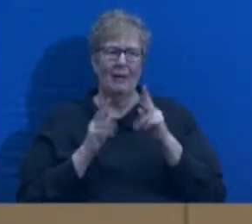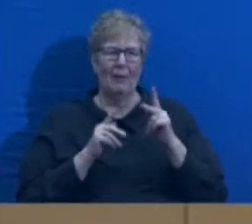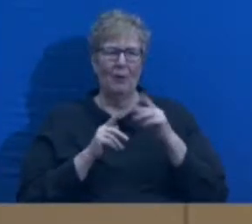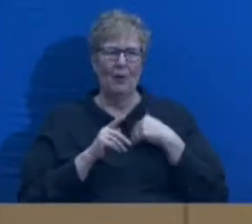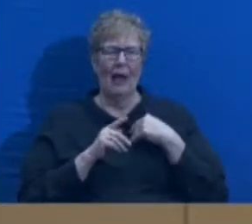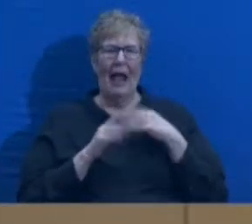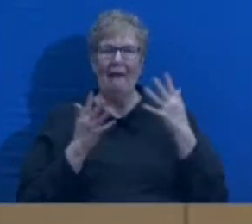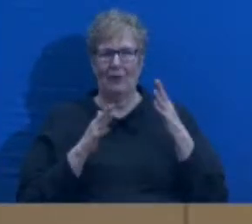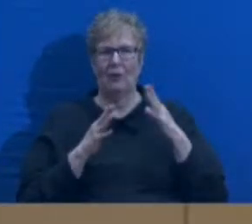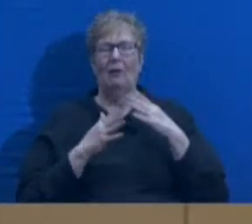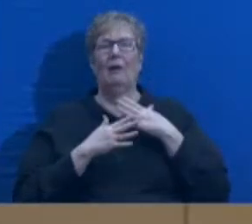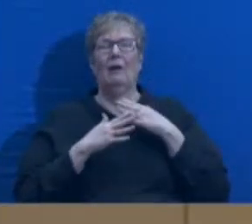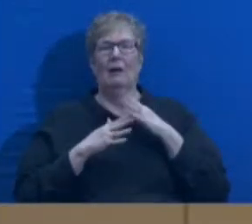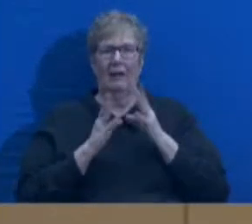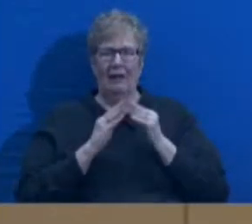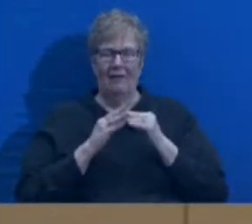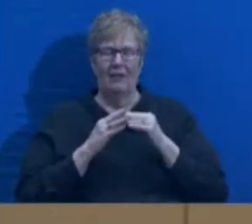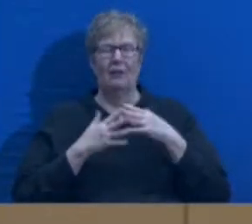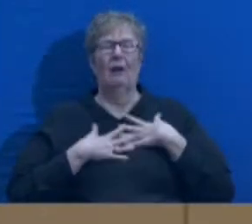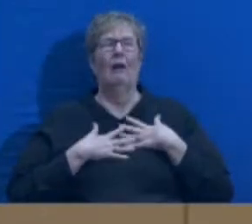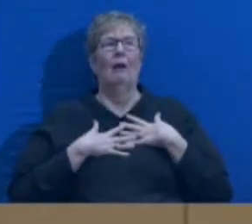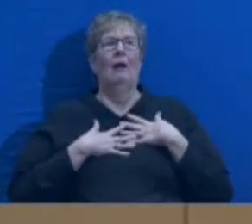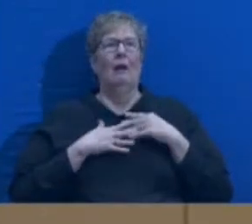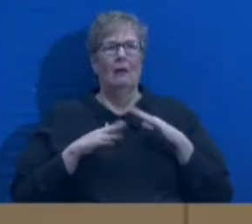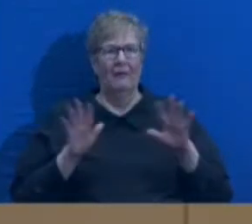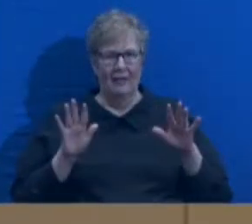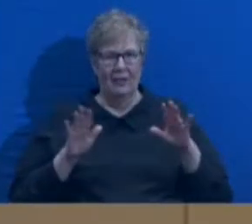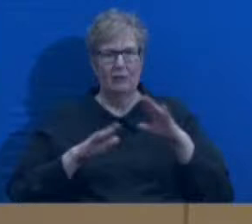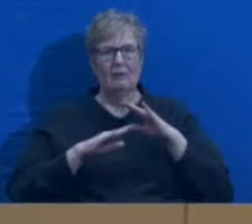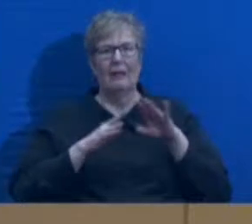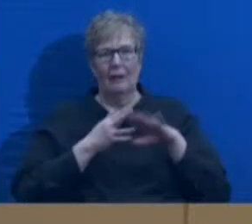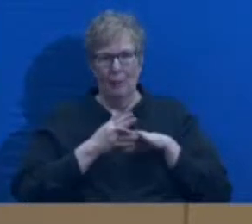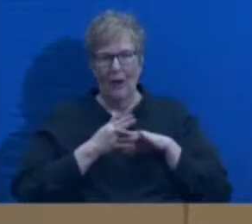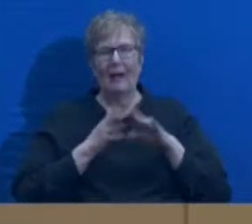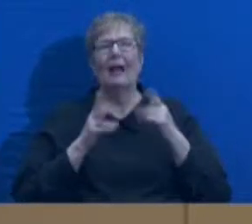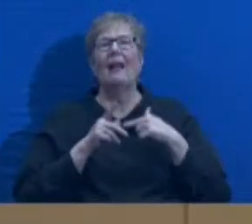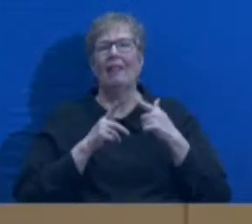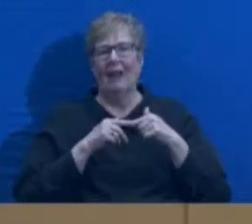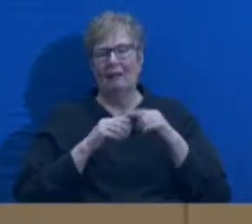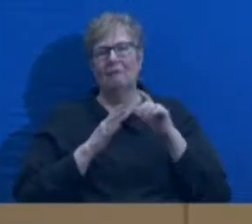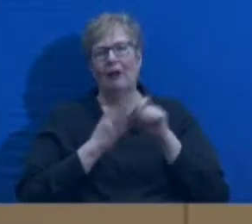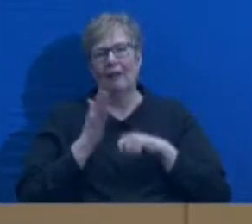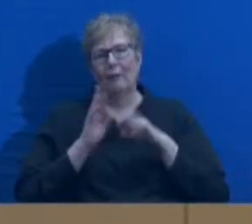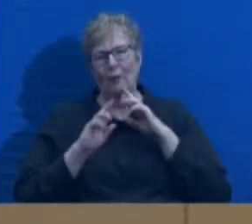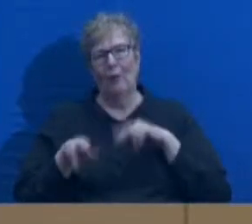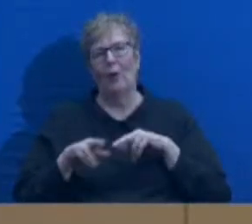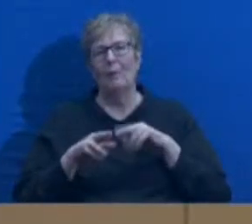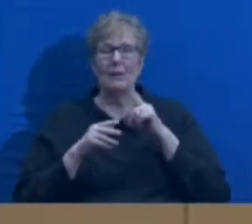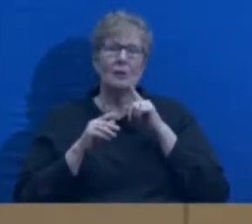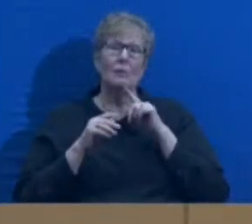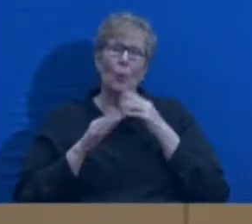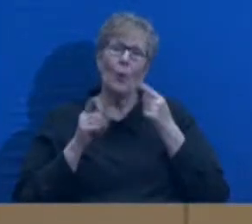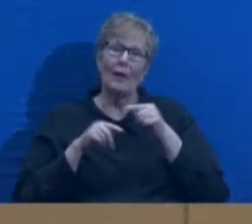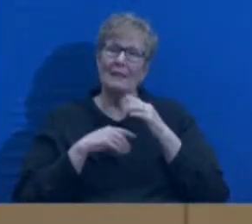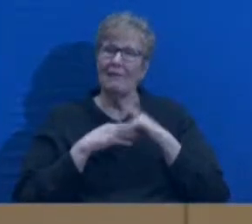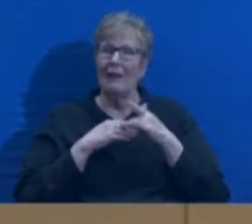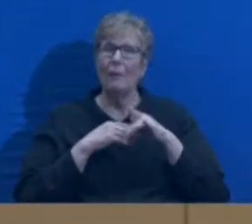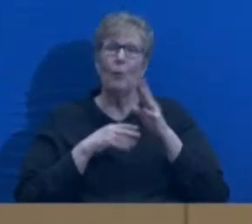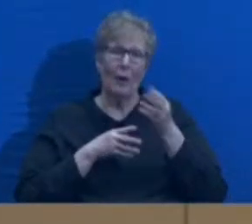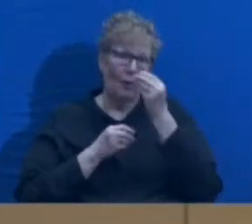take a breather and then get into the report. So as soon as it's available, we will make it available to the